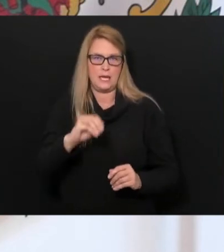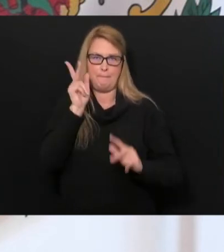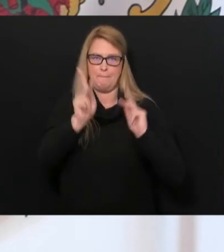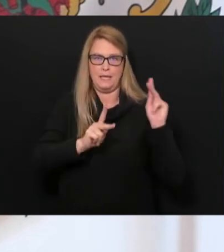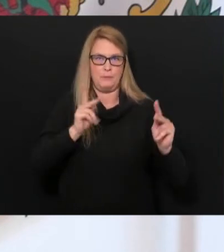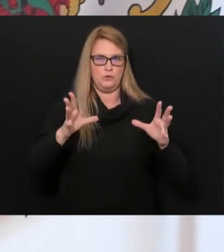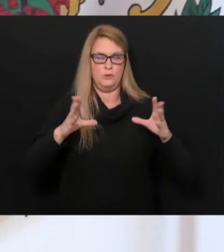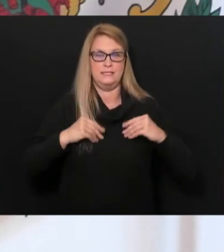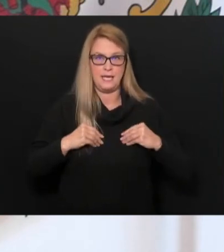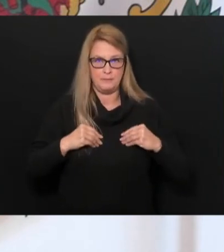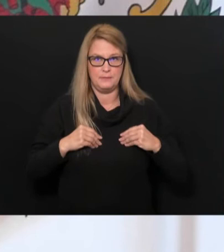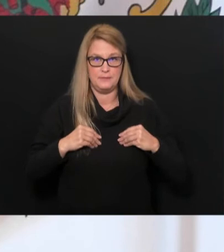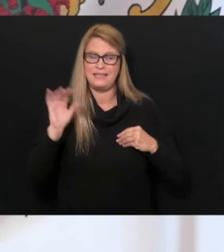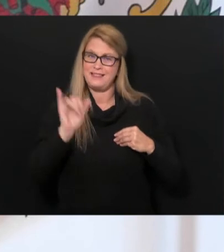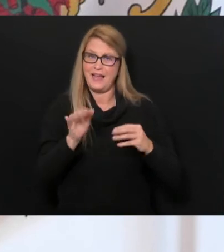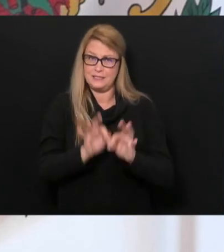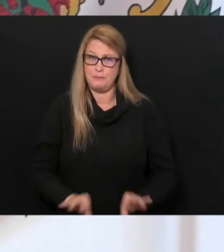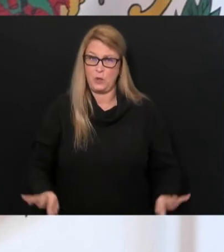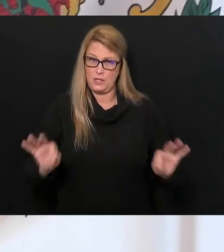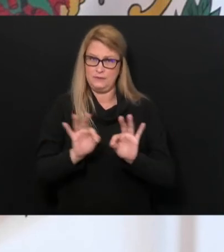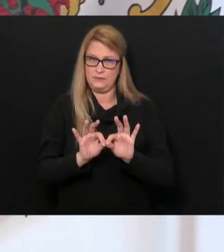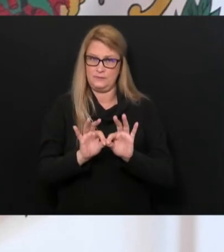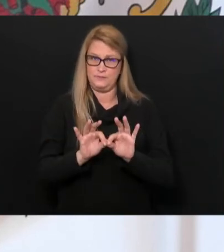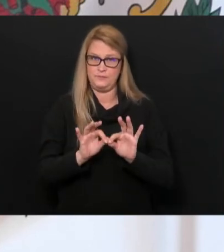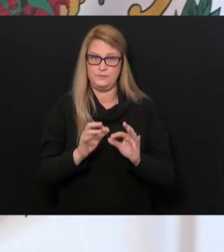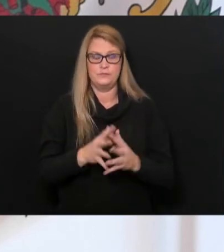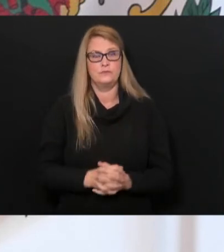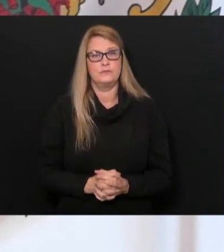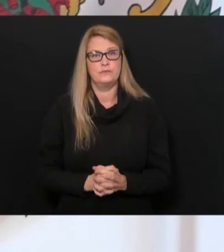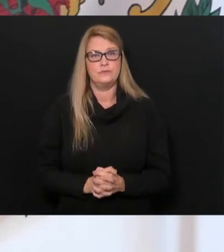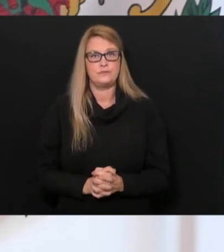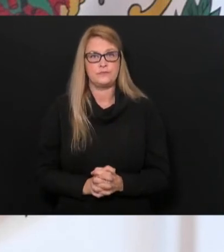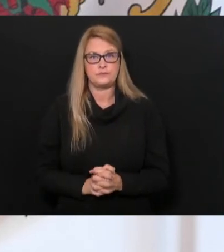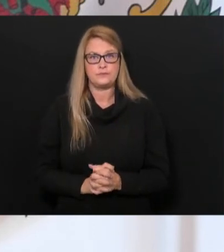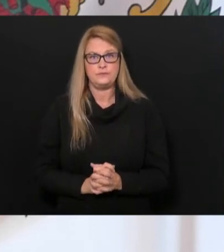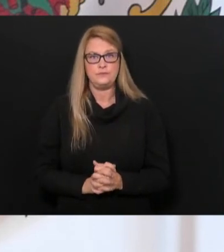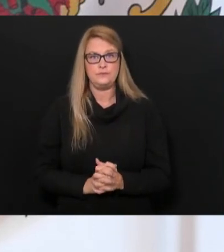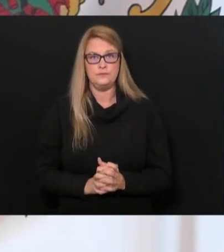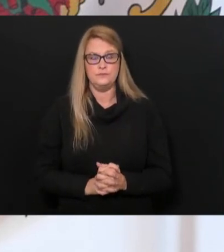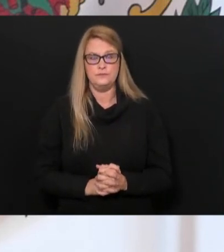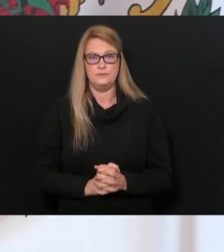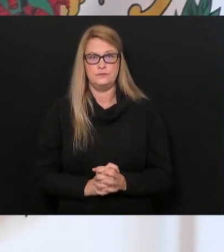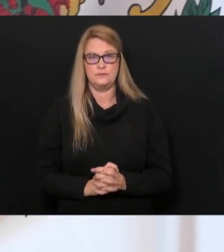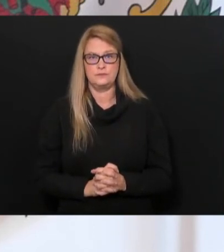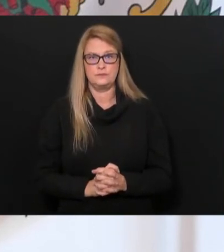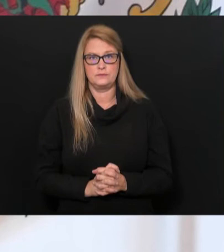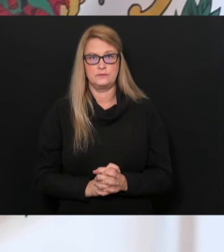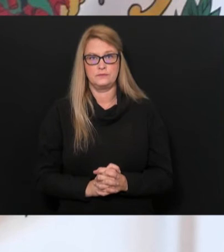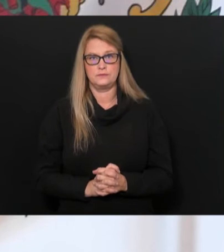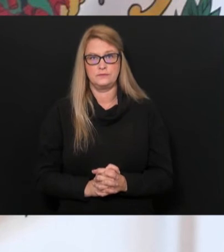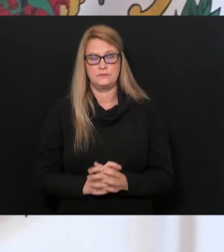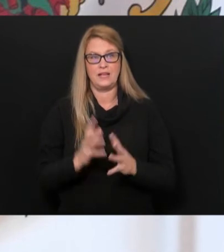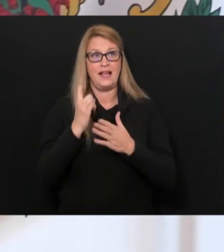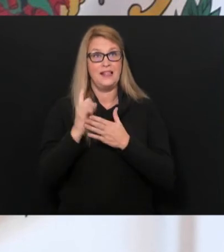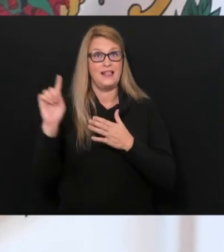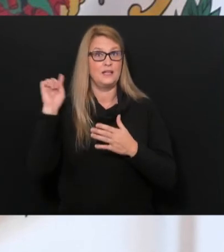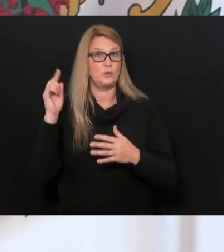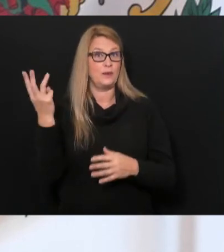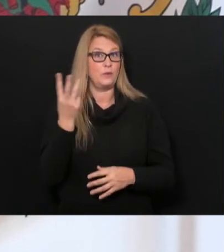important now. And so we're moving on that and moving right along. Last Wednesday was